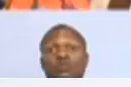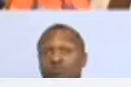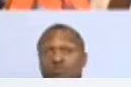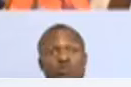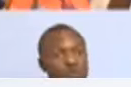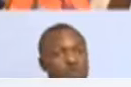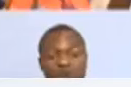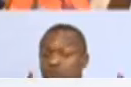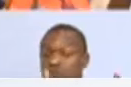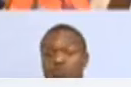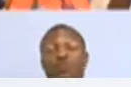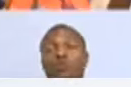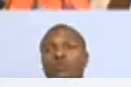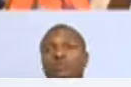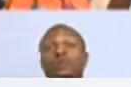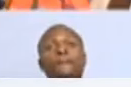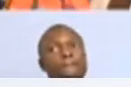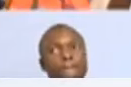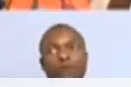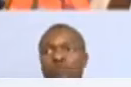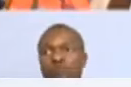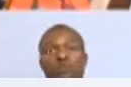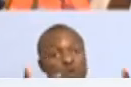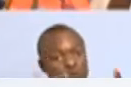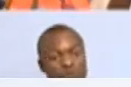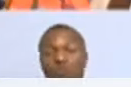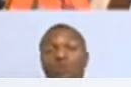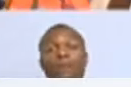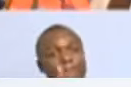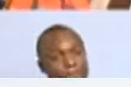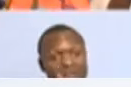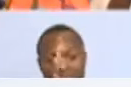lives. We don't want to lose lives.